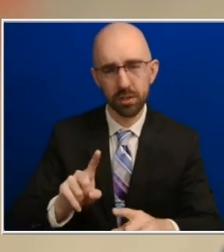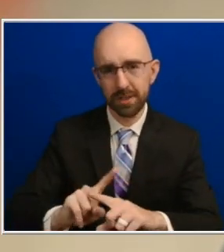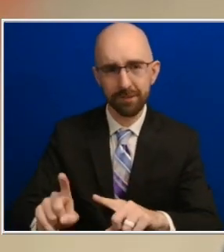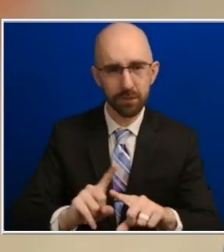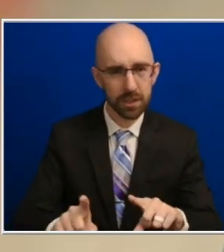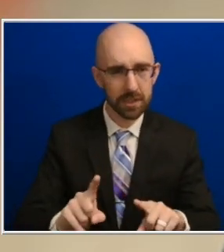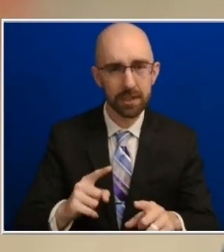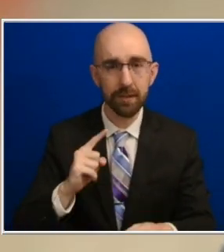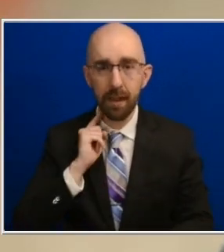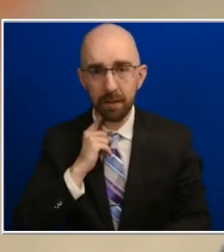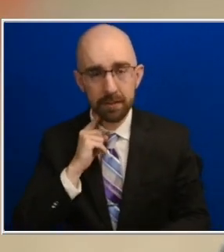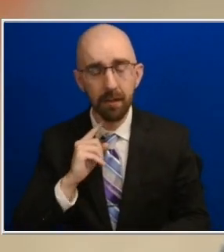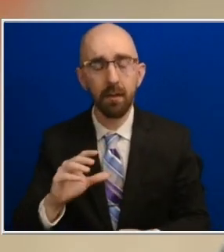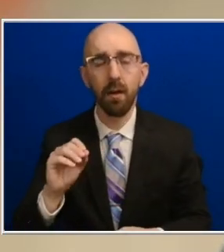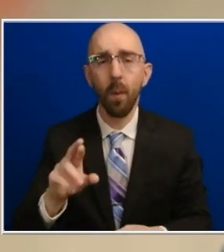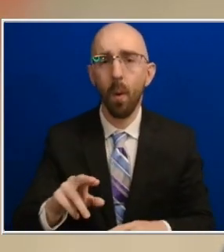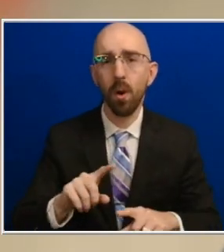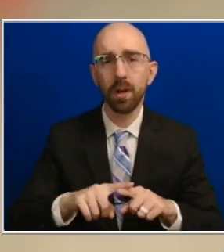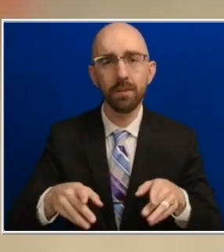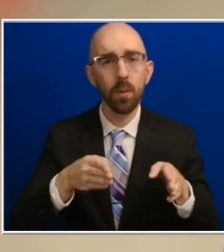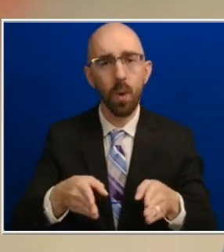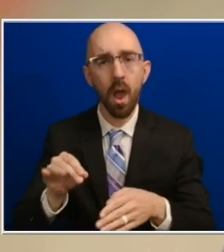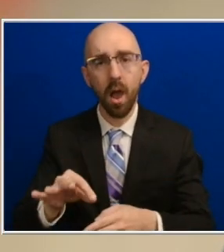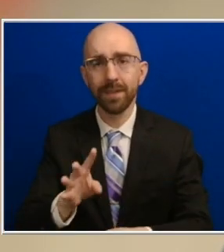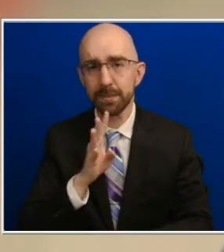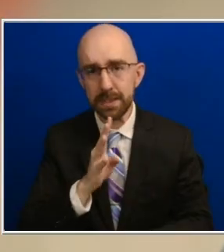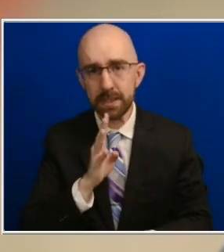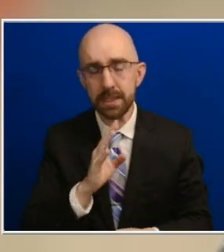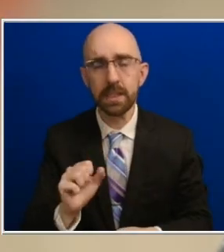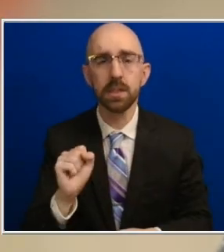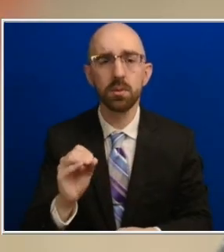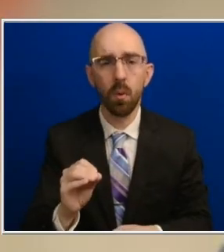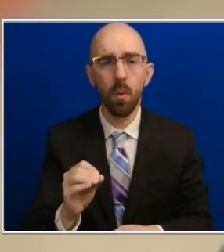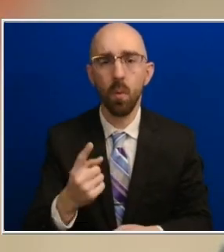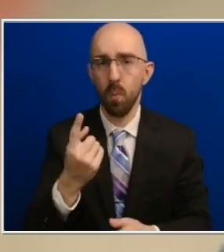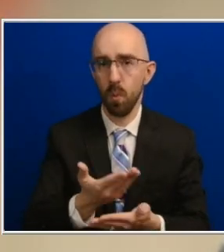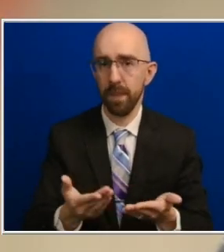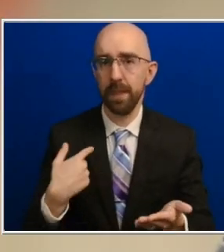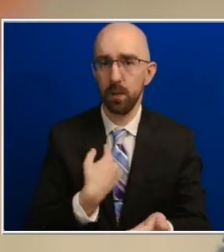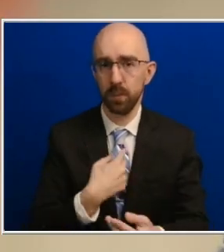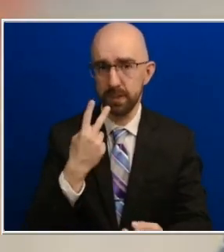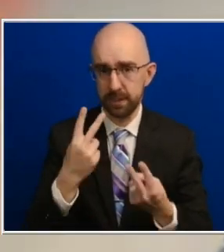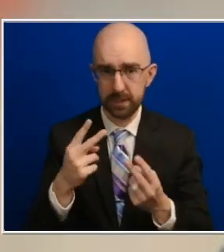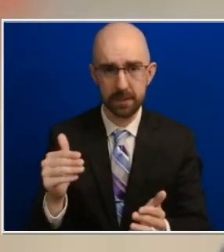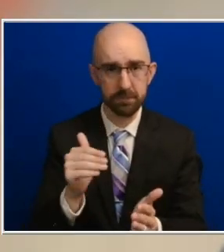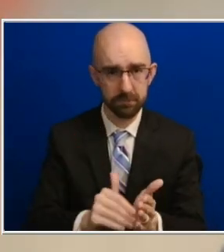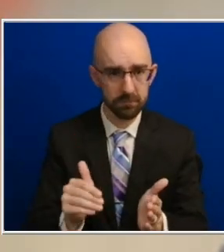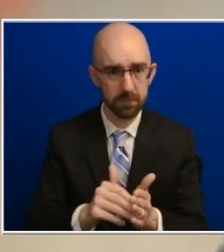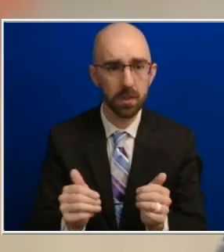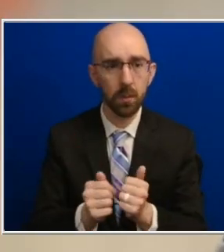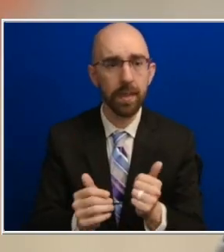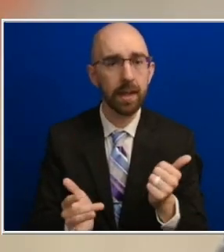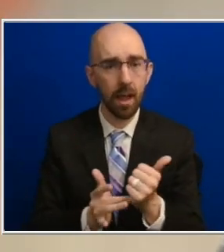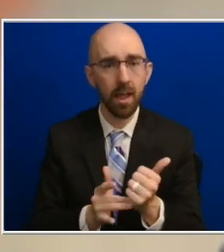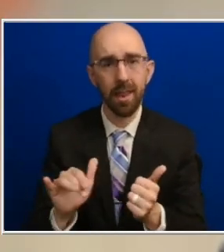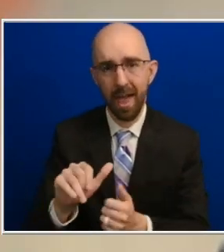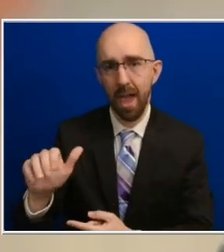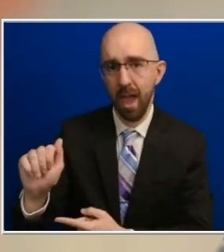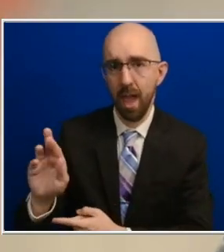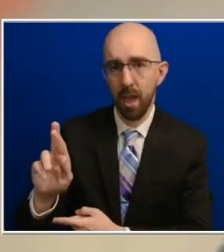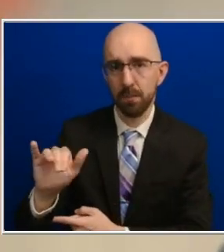either accents or different way of speaking. And so, one thing that we see all the time with a technology like a bridge is